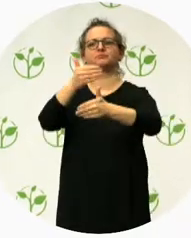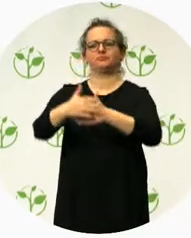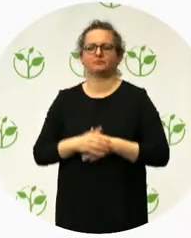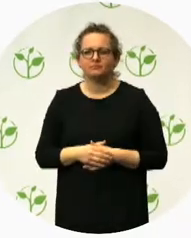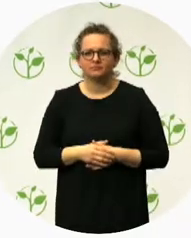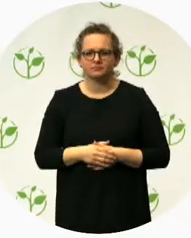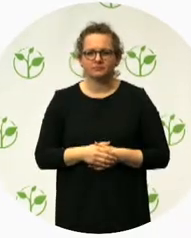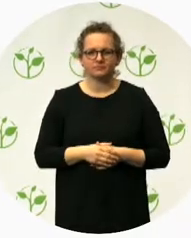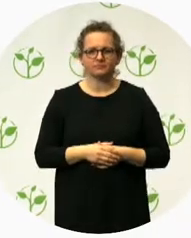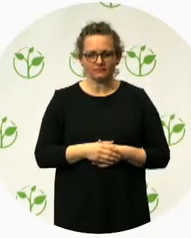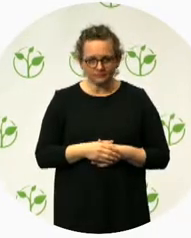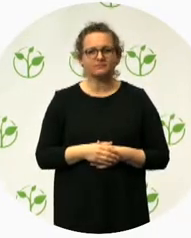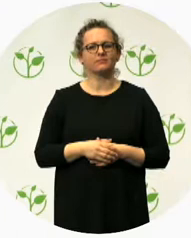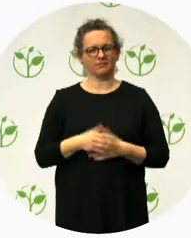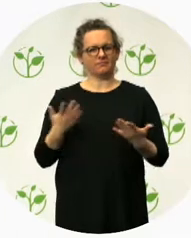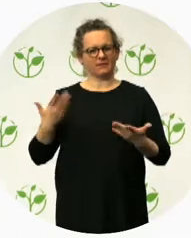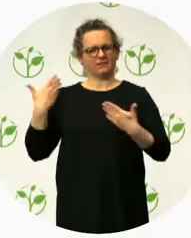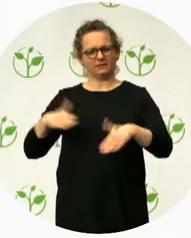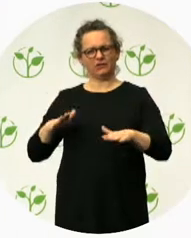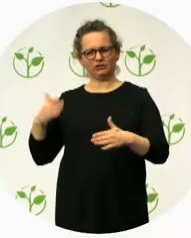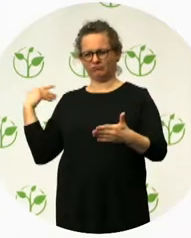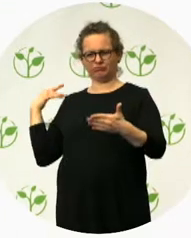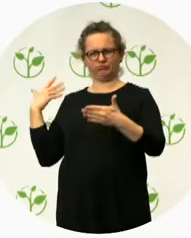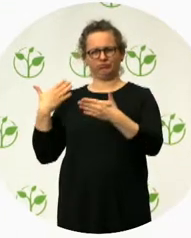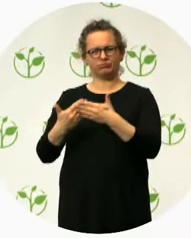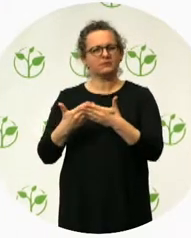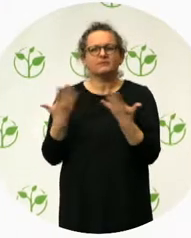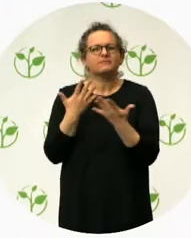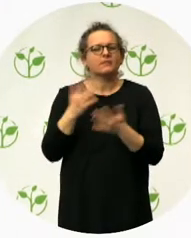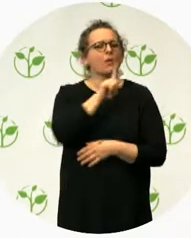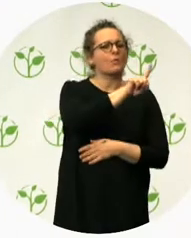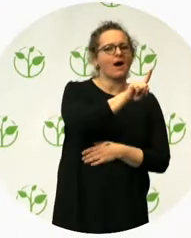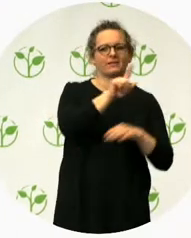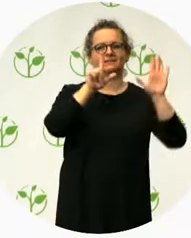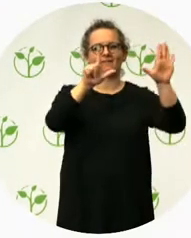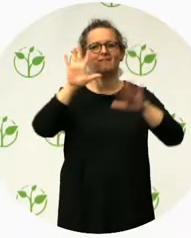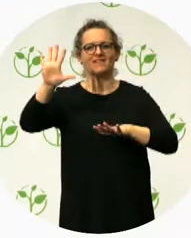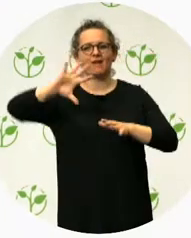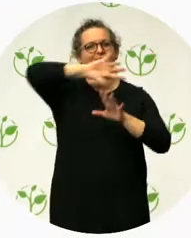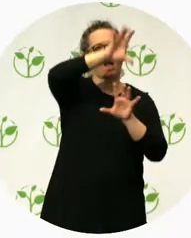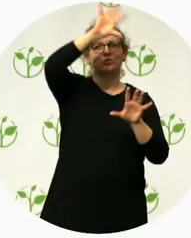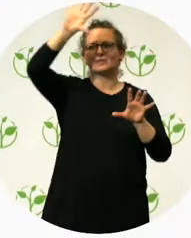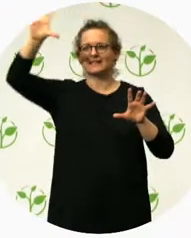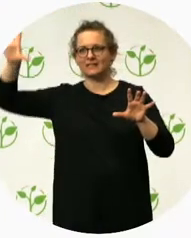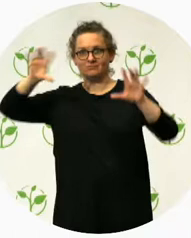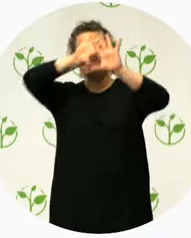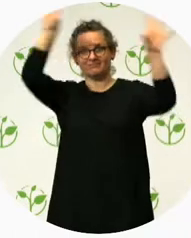nations, there is still work to be done to bring these provisions into